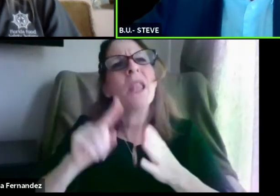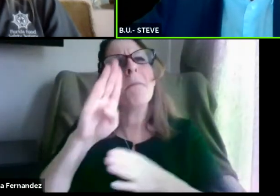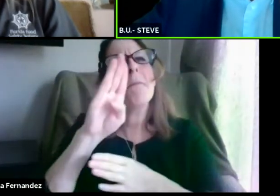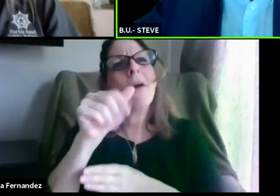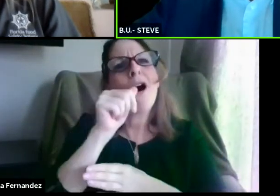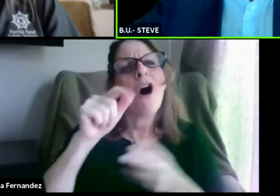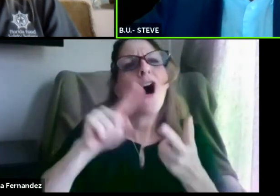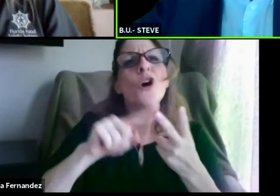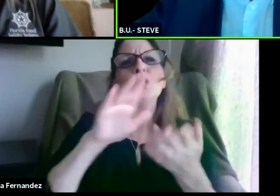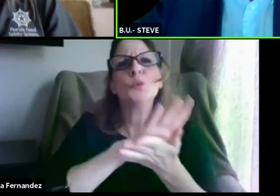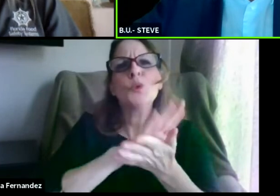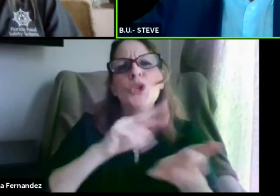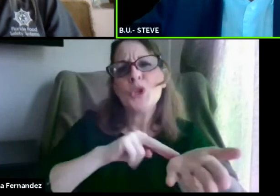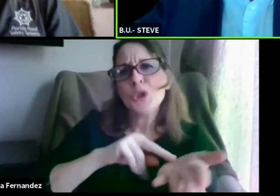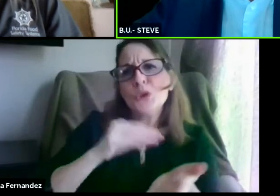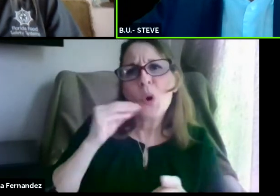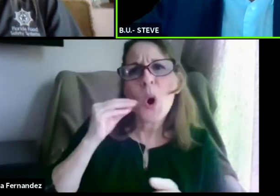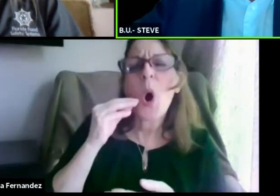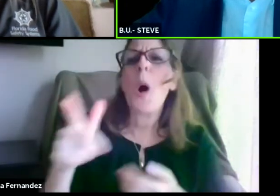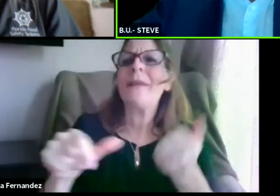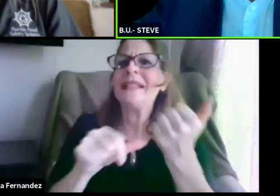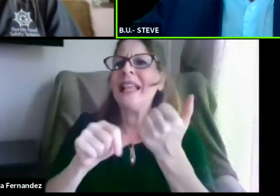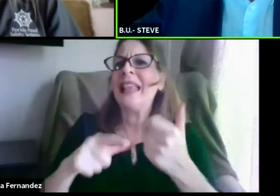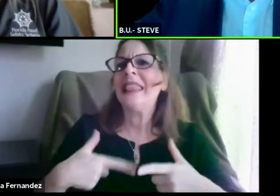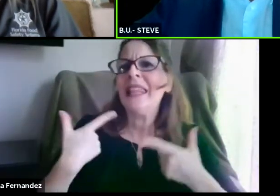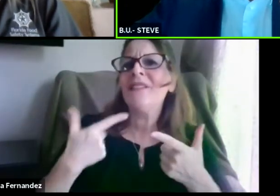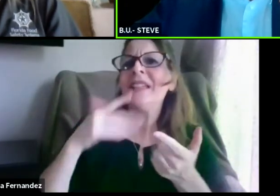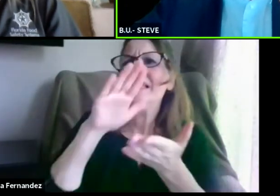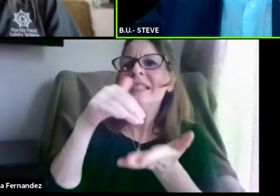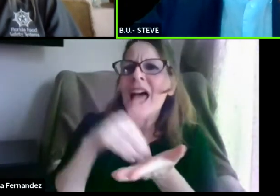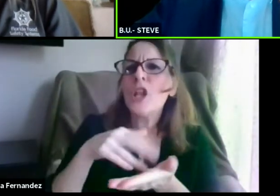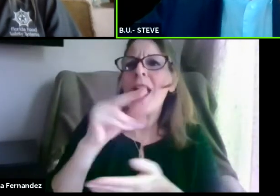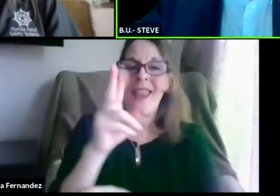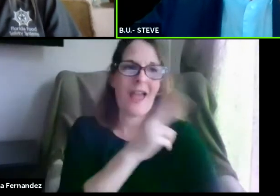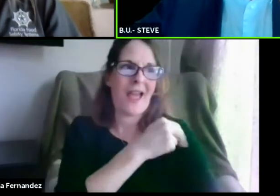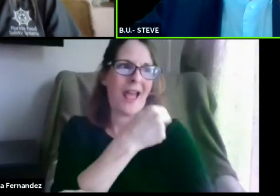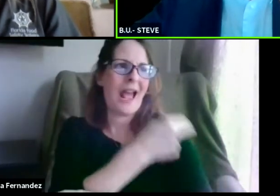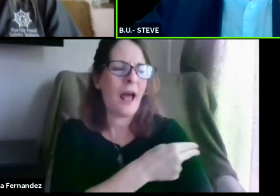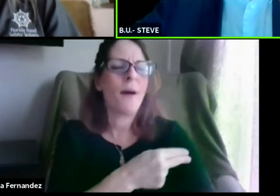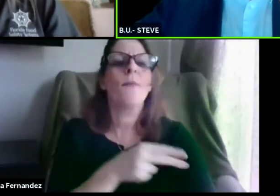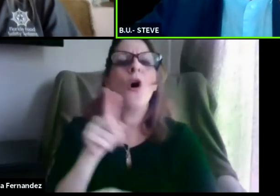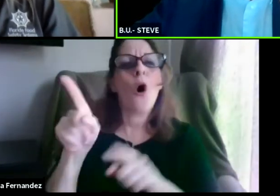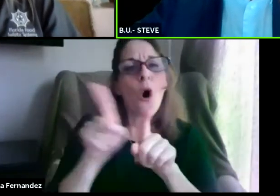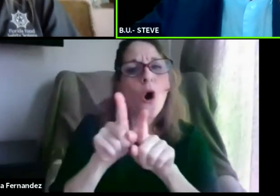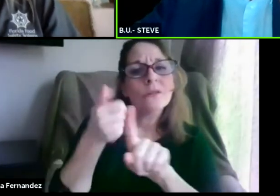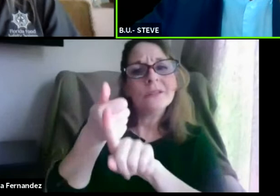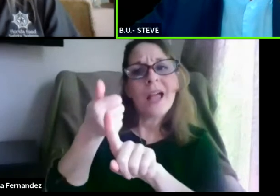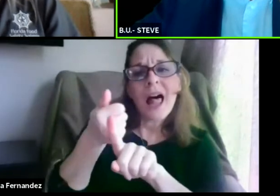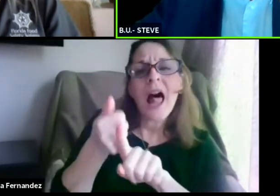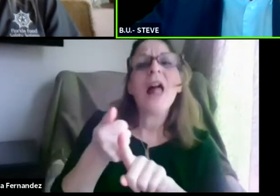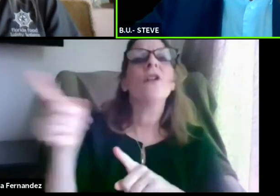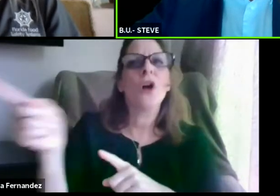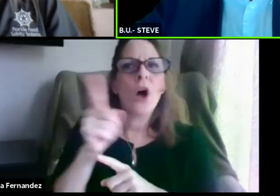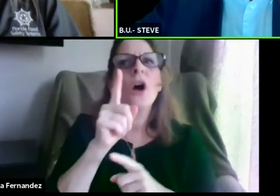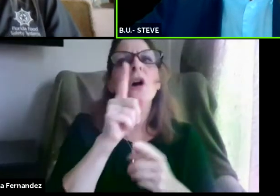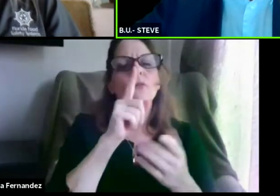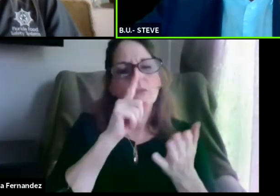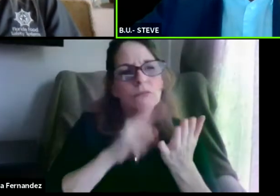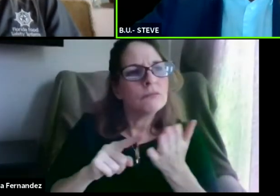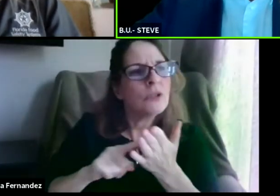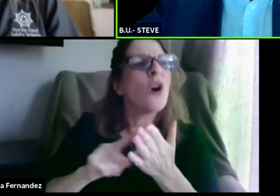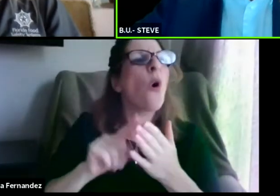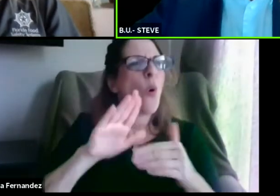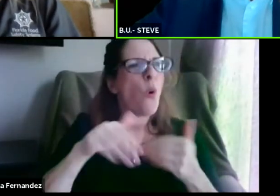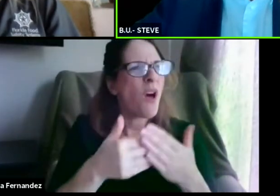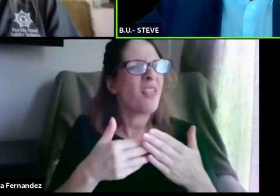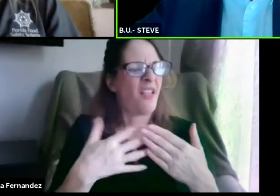schools, nursing homes, assisted living facilities, and hospitals. Egger was also responsible for training all incoming health